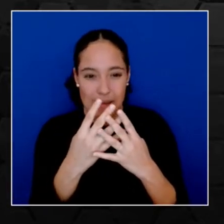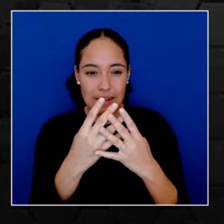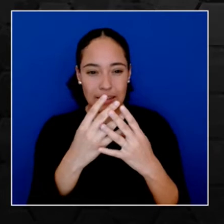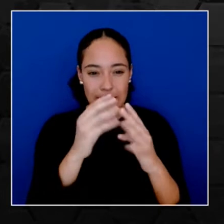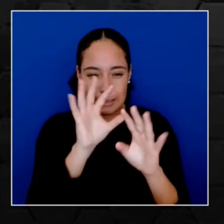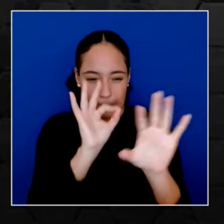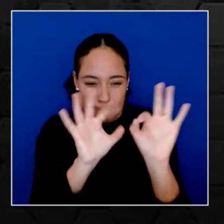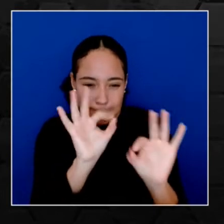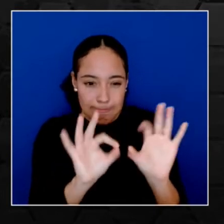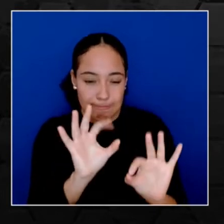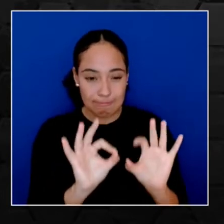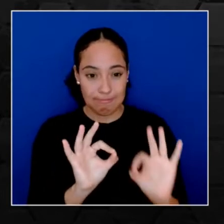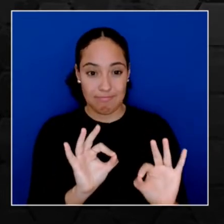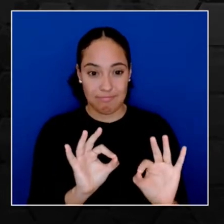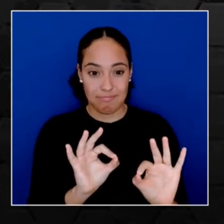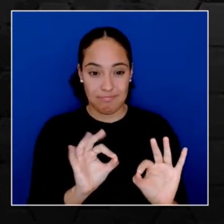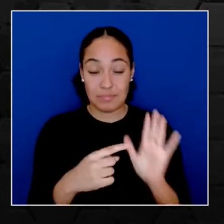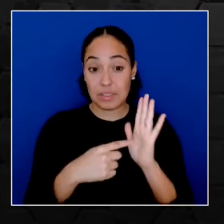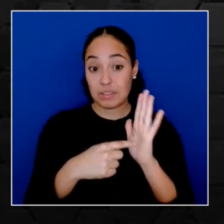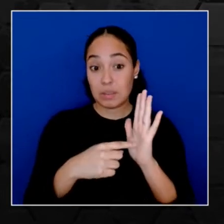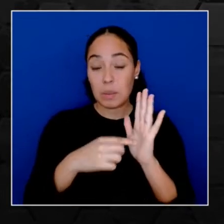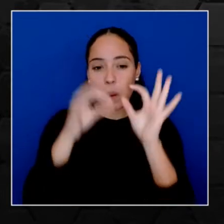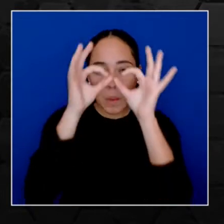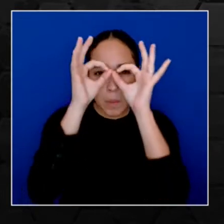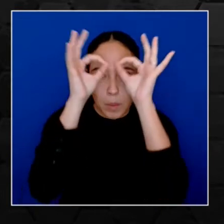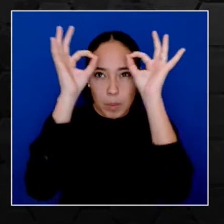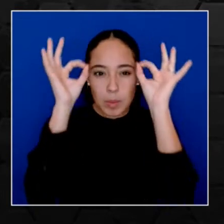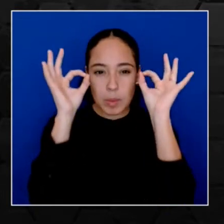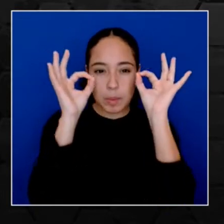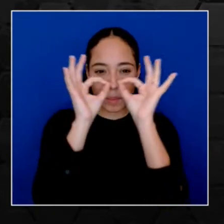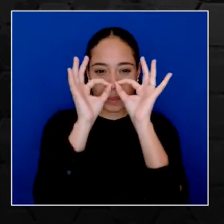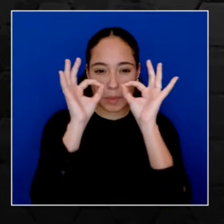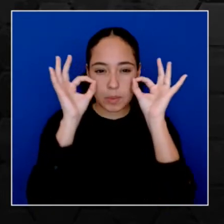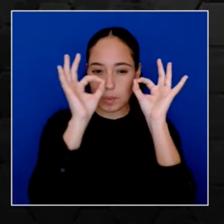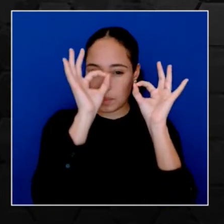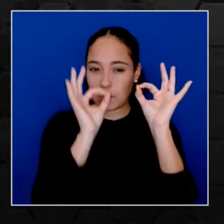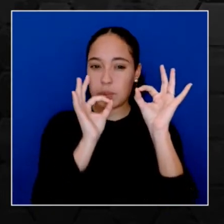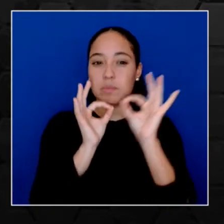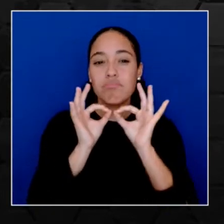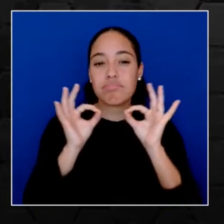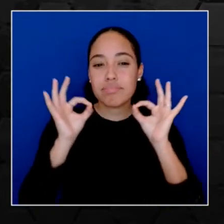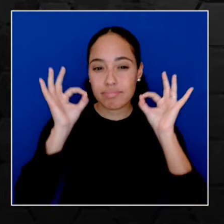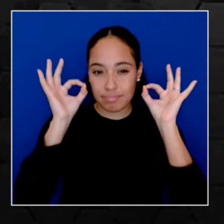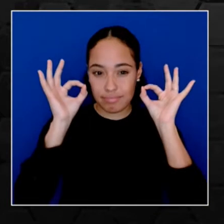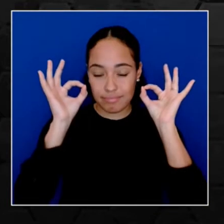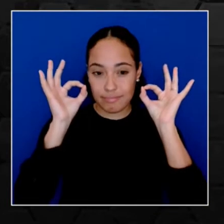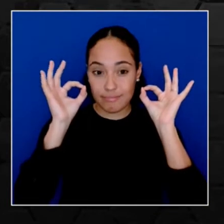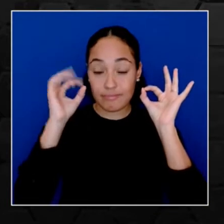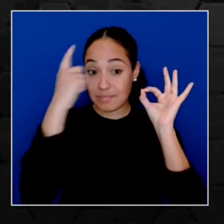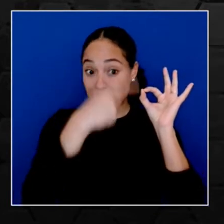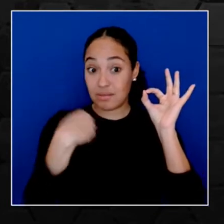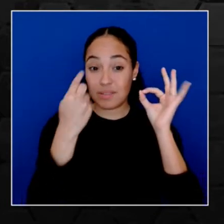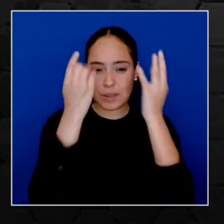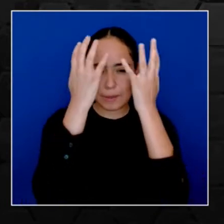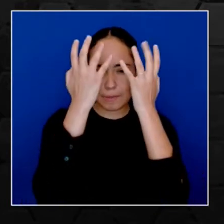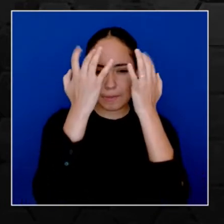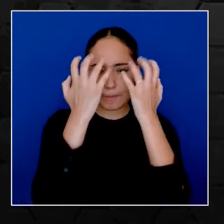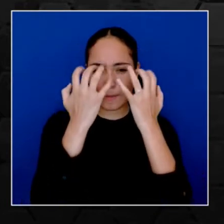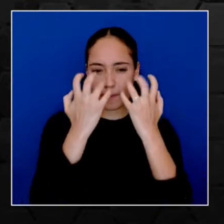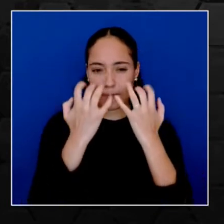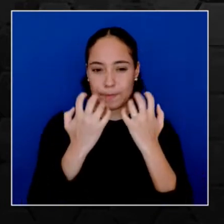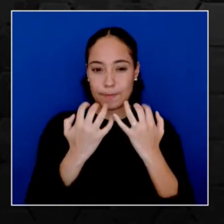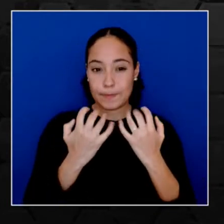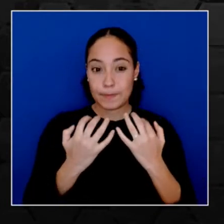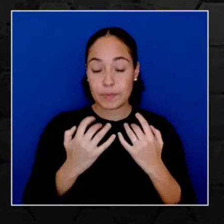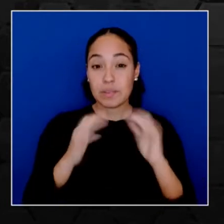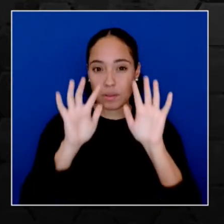for the variation. So in simple terms, the face is broken down to millions of Cartesian coordinates xyz, and the